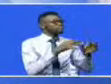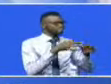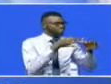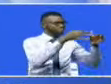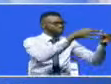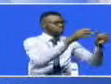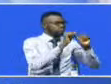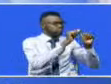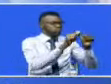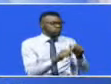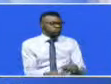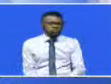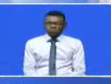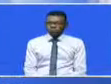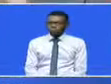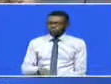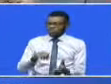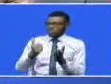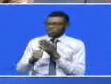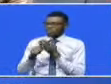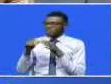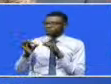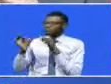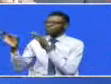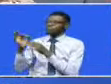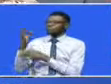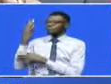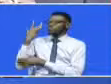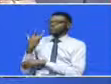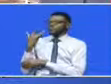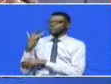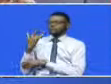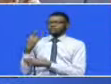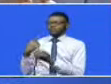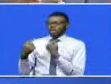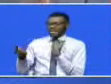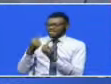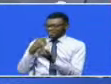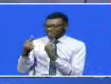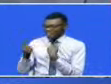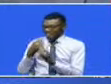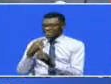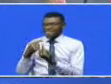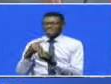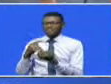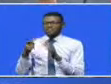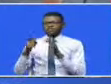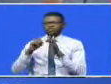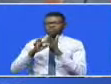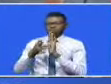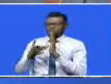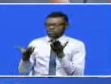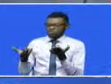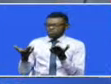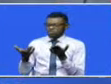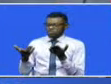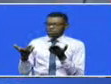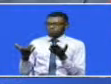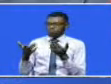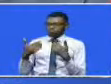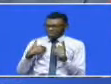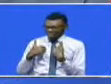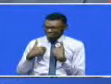see, why do you postpone it? It's renegotiating is getting some